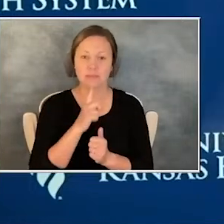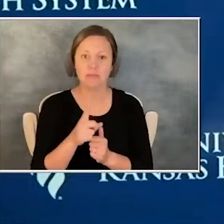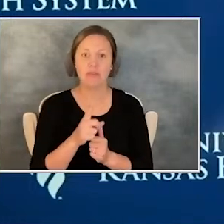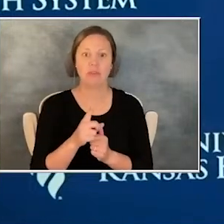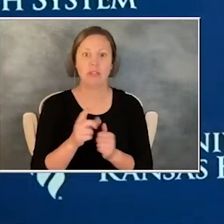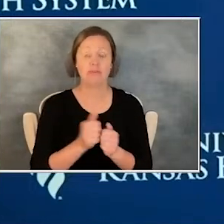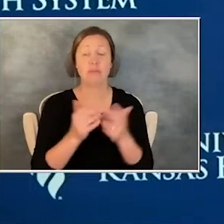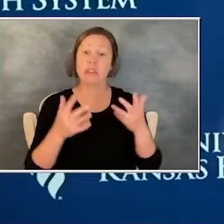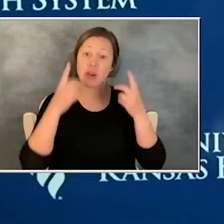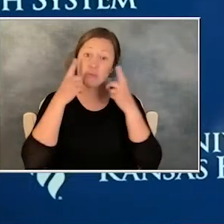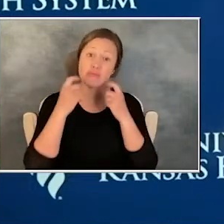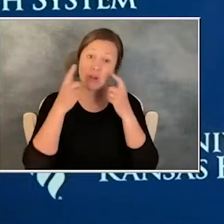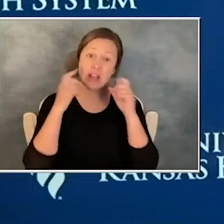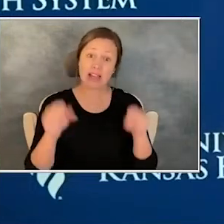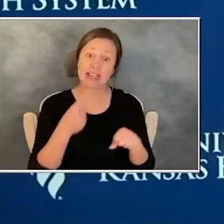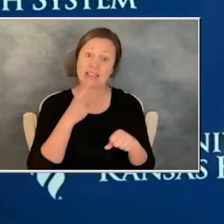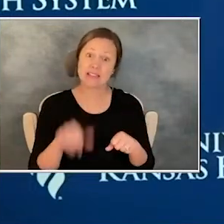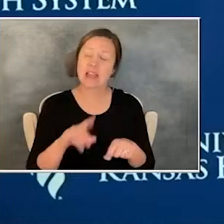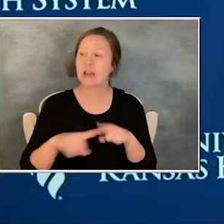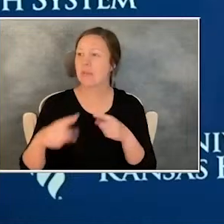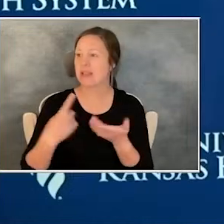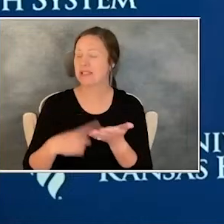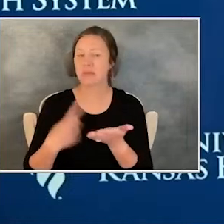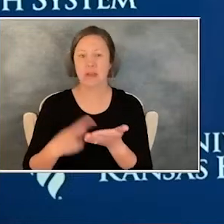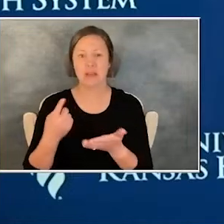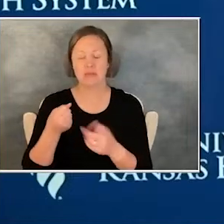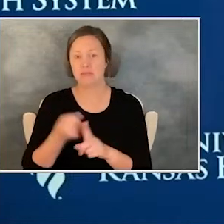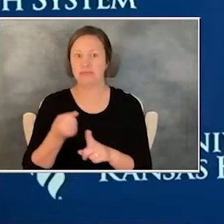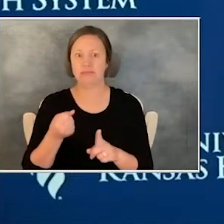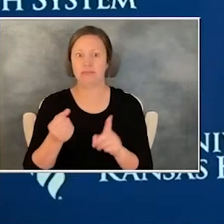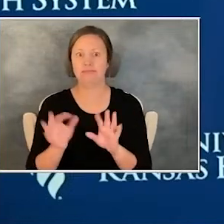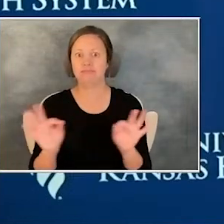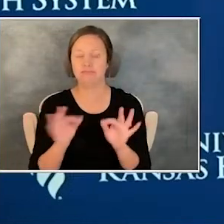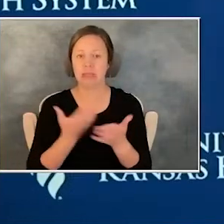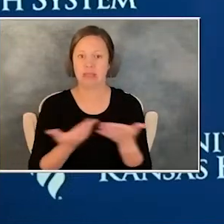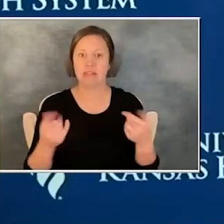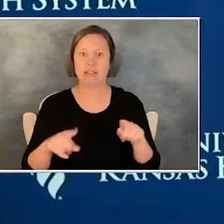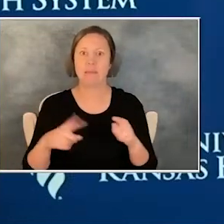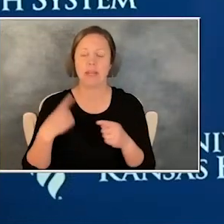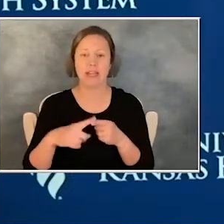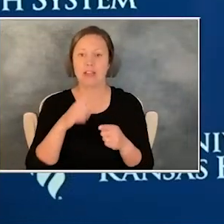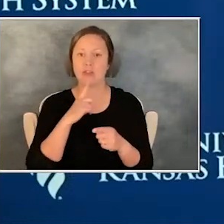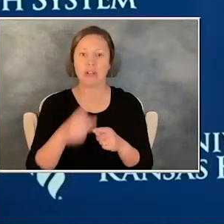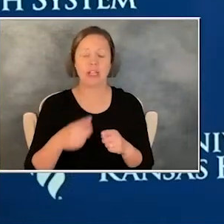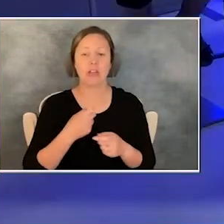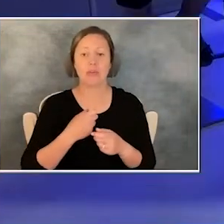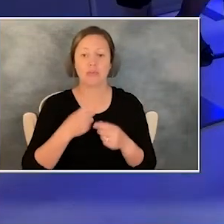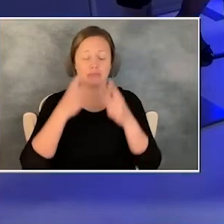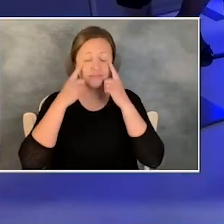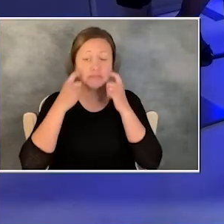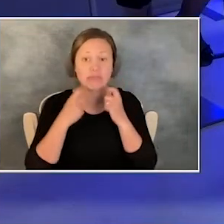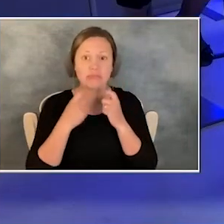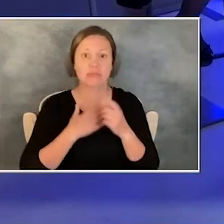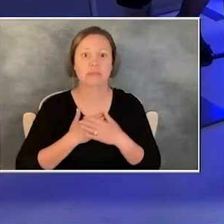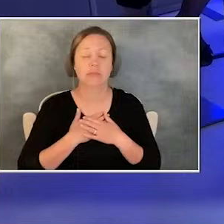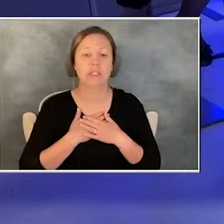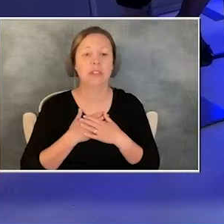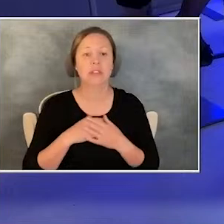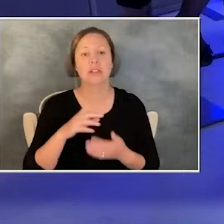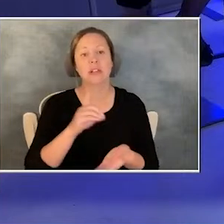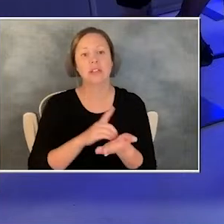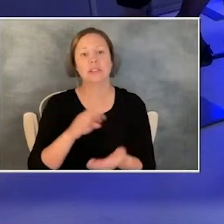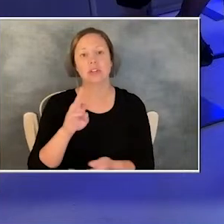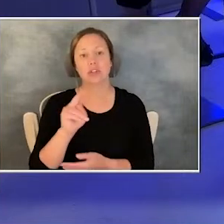then other little things will happen that will set you off, as I'm sure people going through it can relate to. Dr. Burns, how familiar does this sound when you